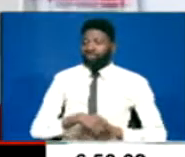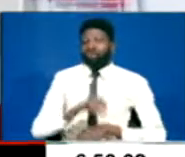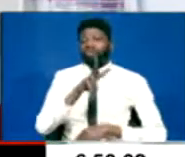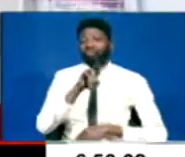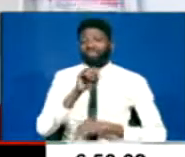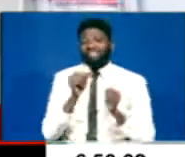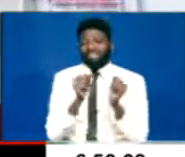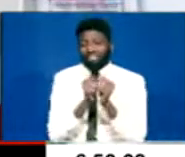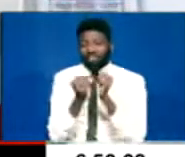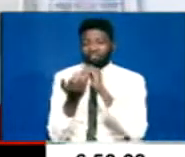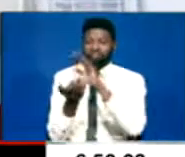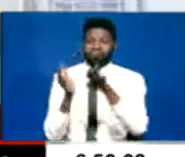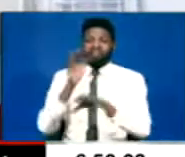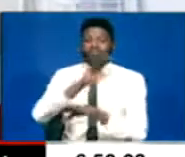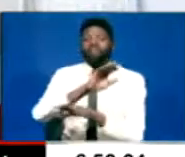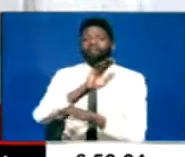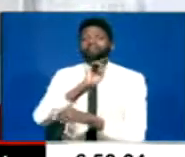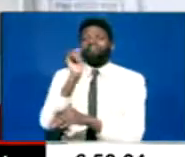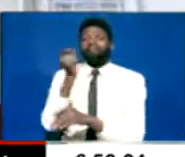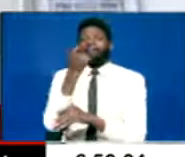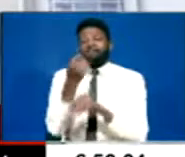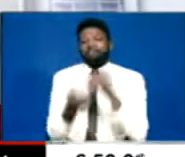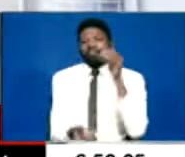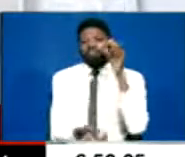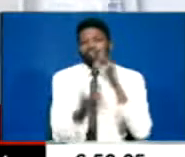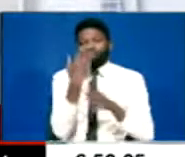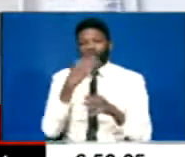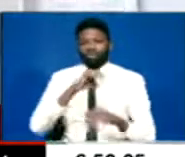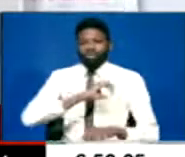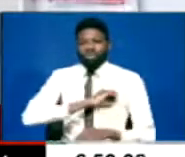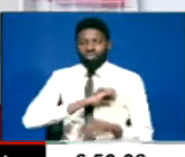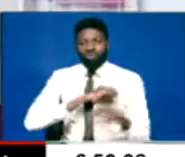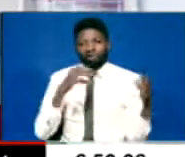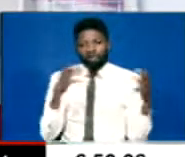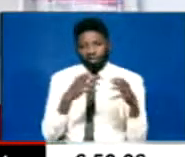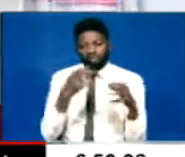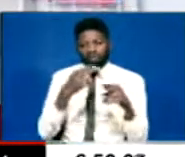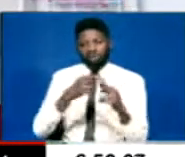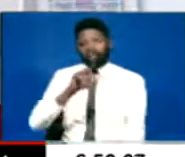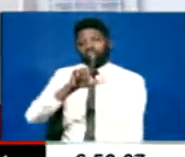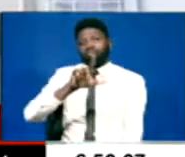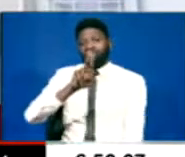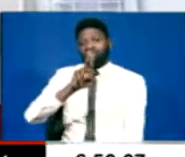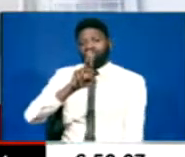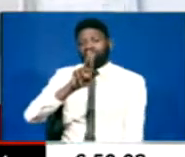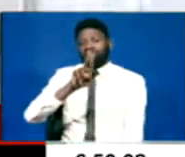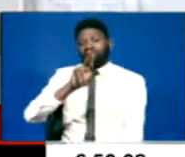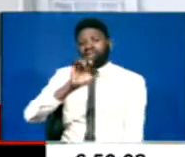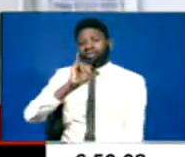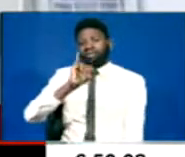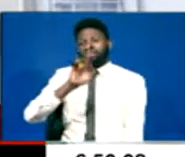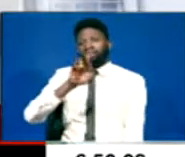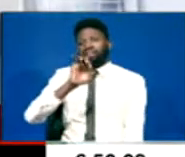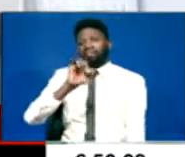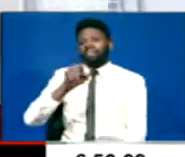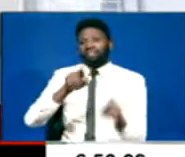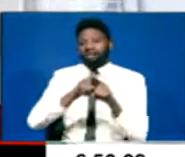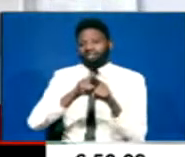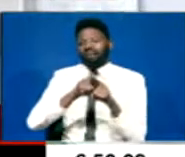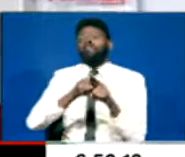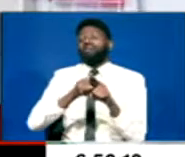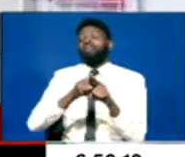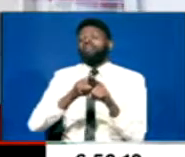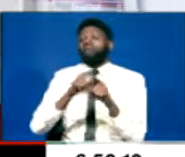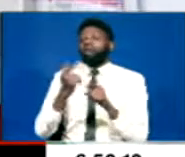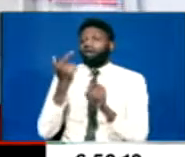and establish his law firm Luchiri and Co. Advocates. Fast forward to more than 10 years later, the